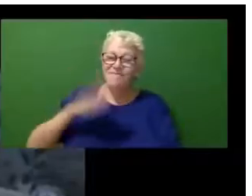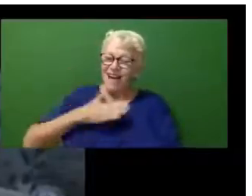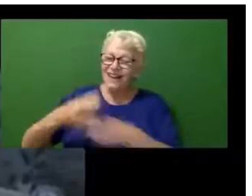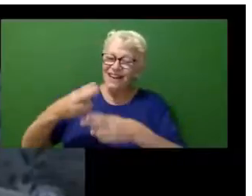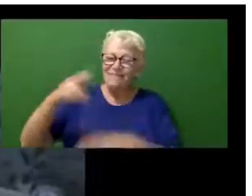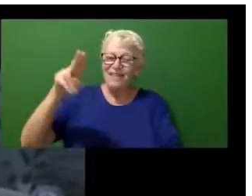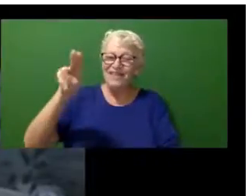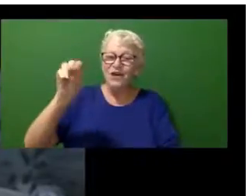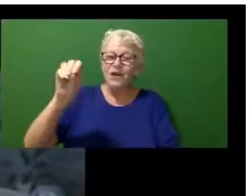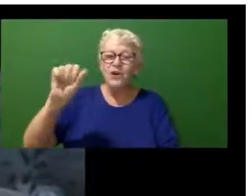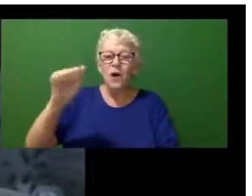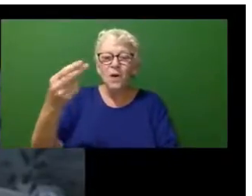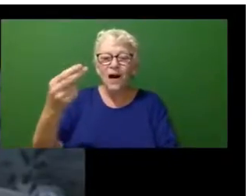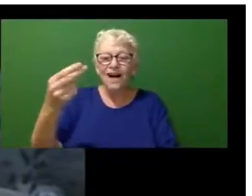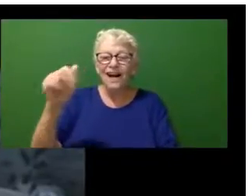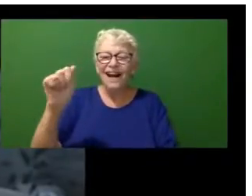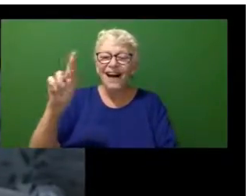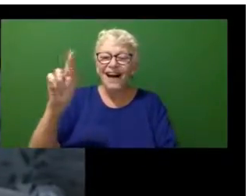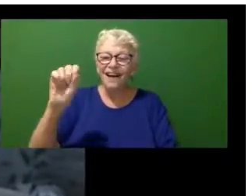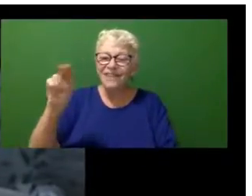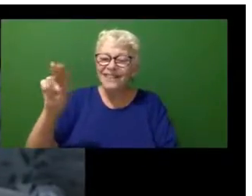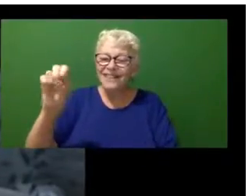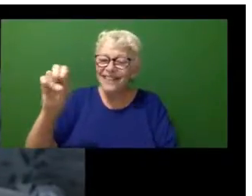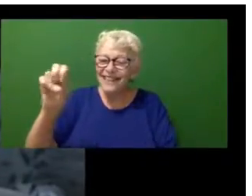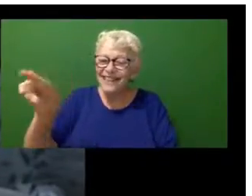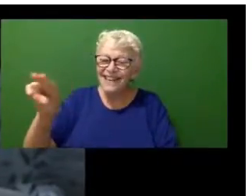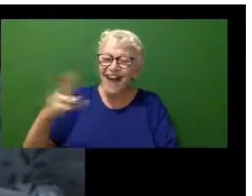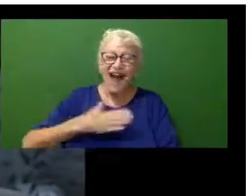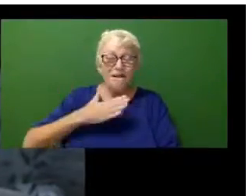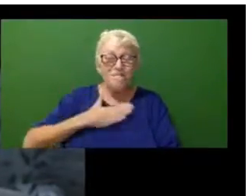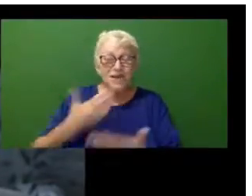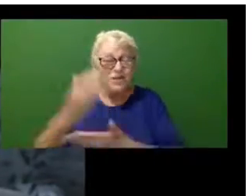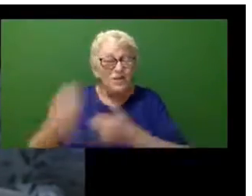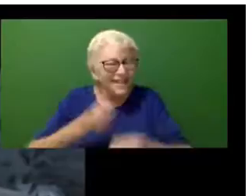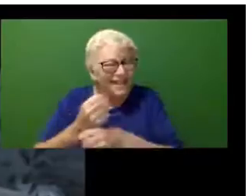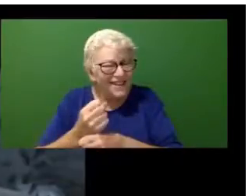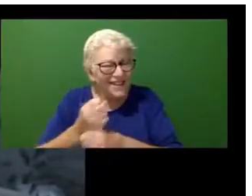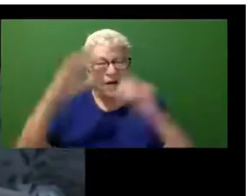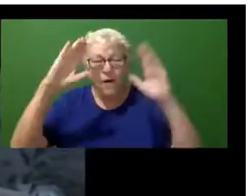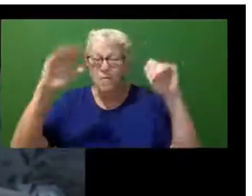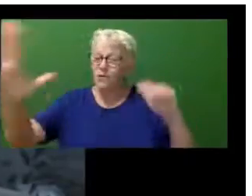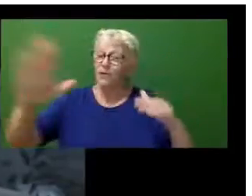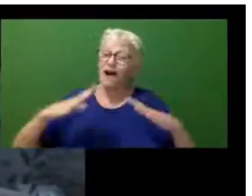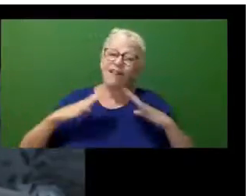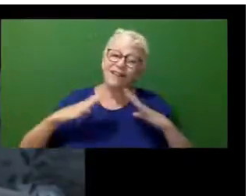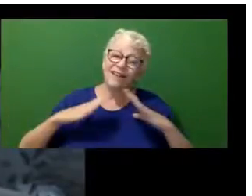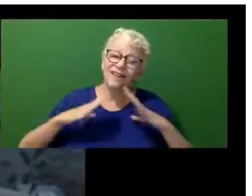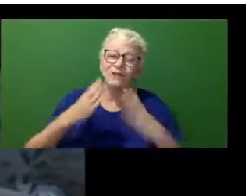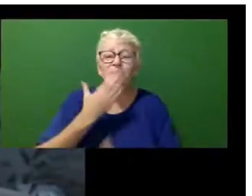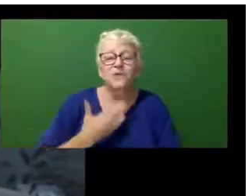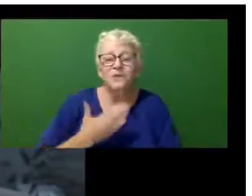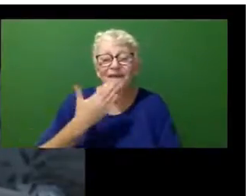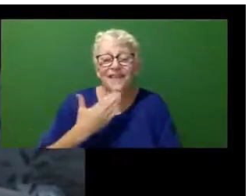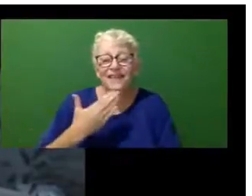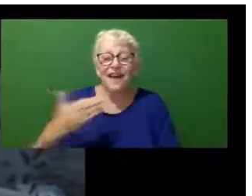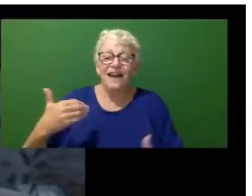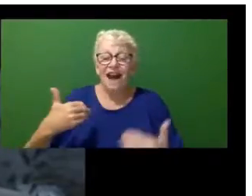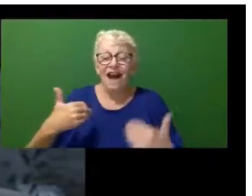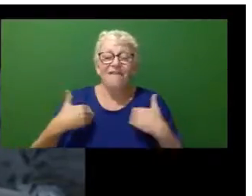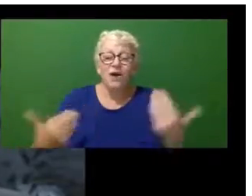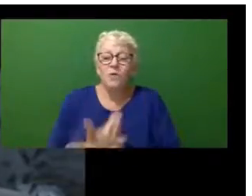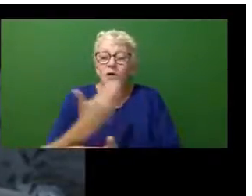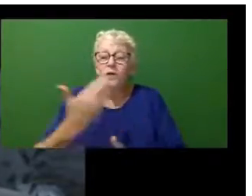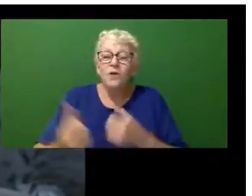Noah Aronson, Shana Tova, and I hope that your holidays are sweet and filled with renewal